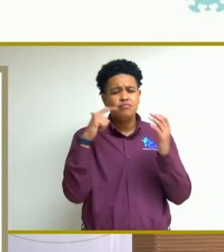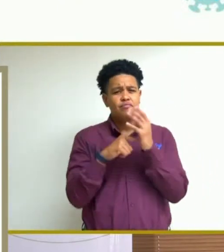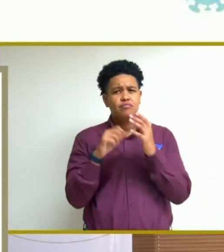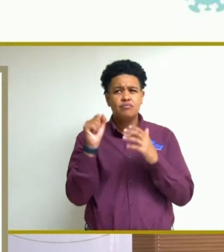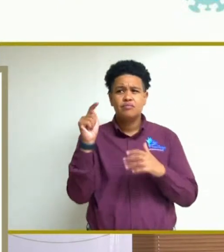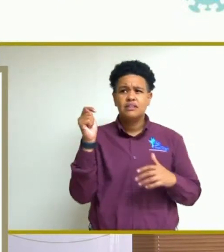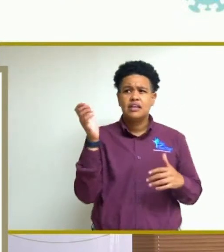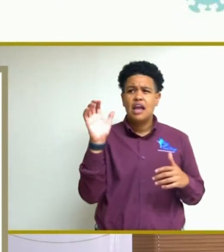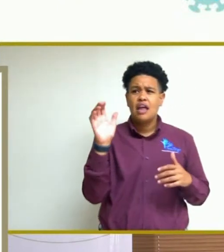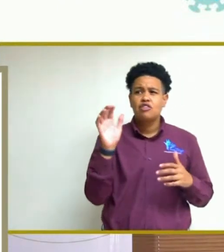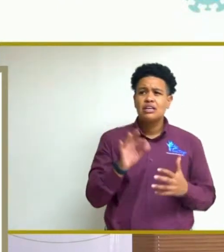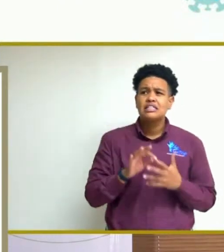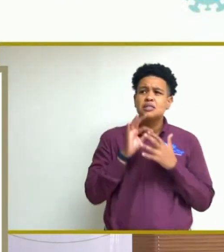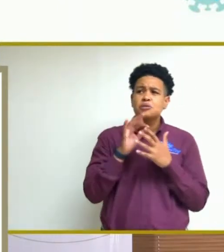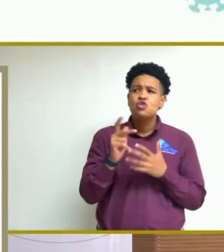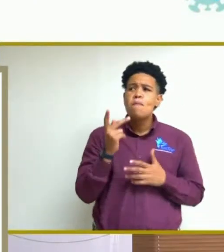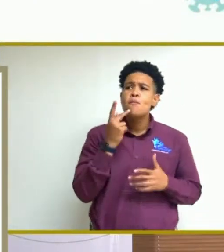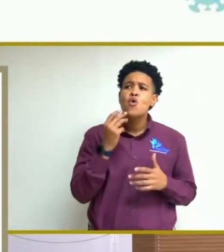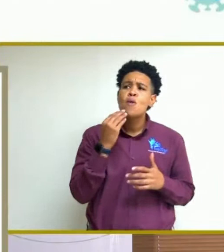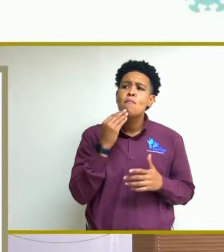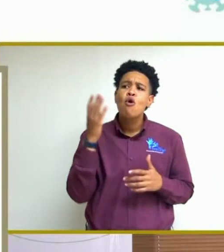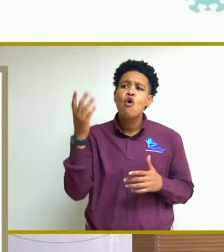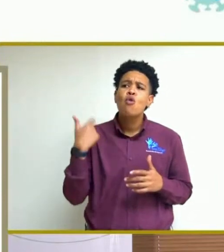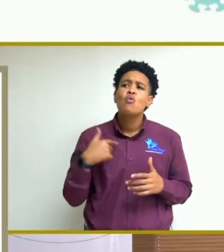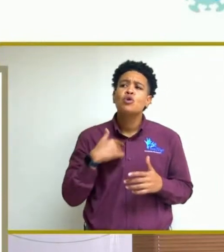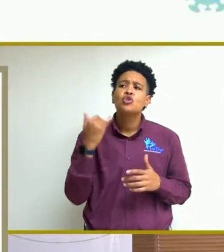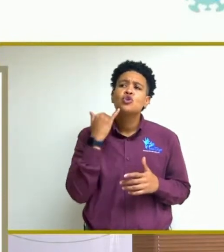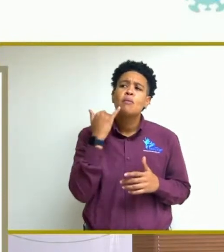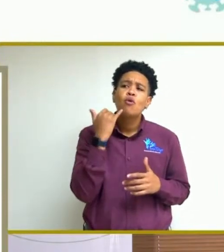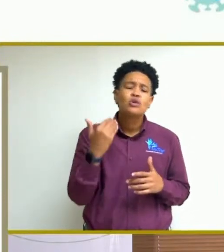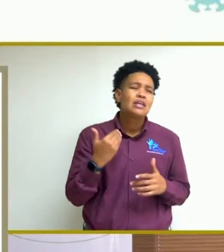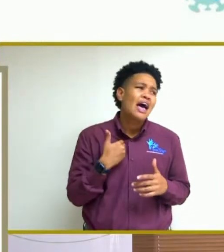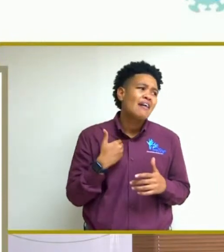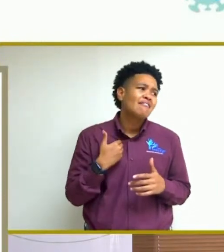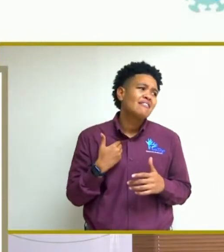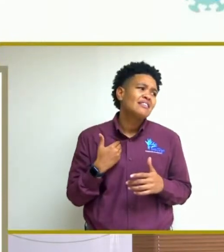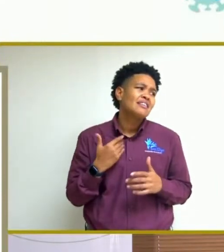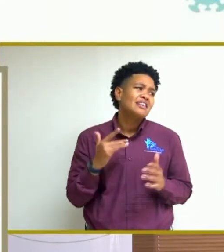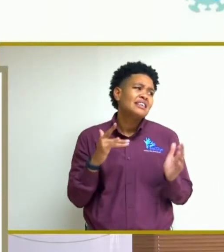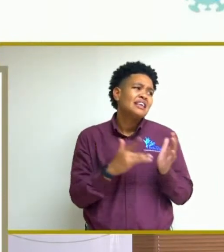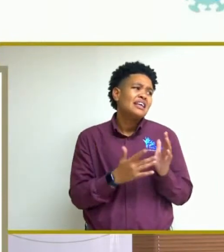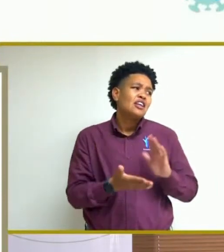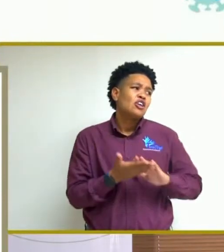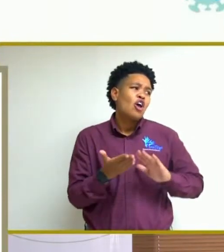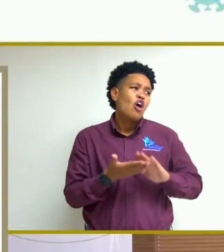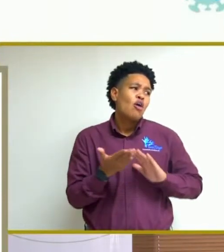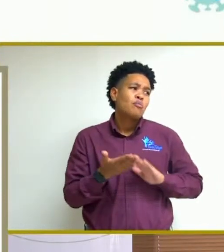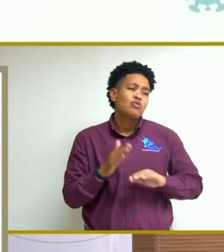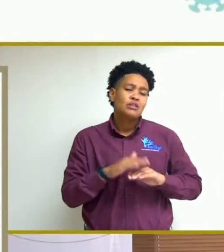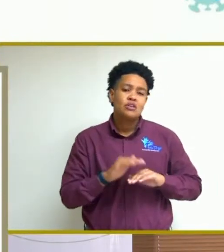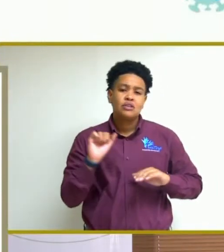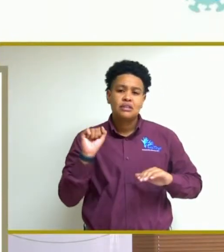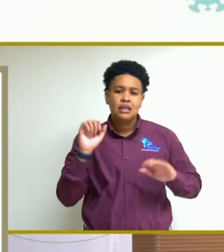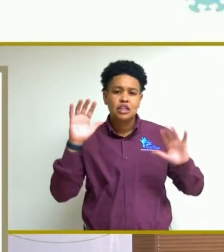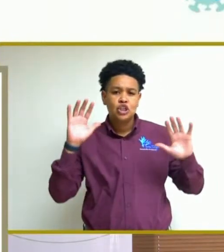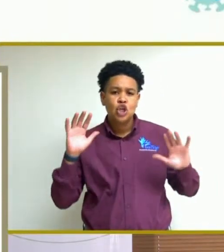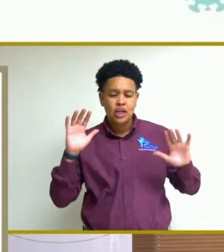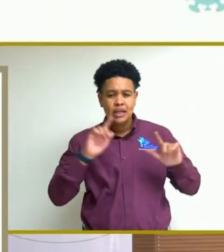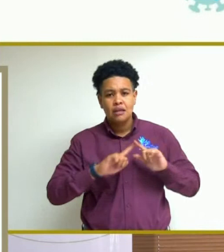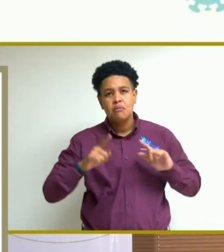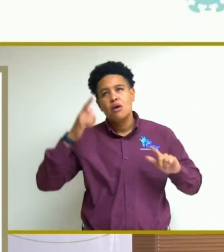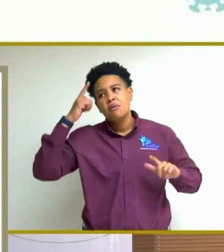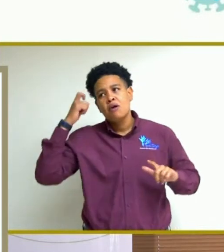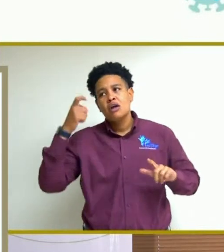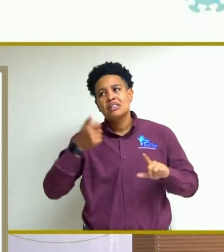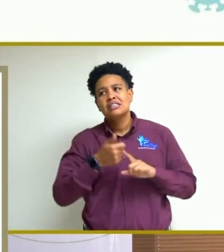Catherine, especially in Portmore, we were supposed to have centers operating on the weekends. But because